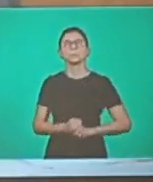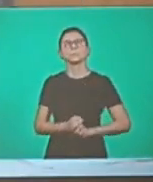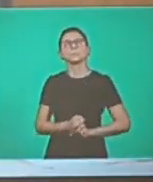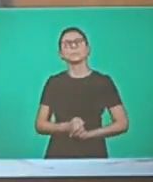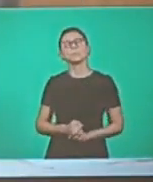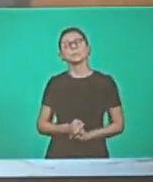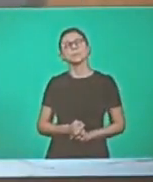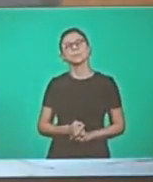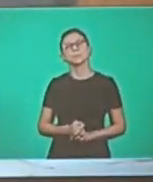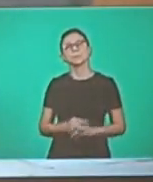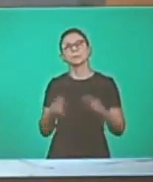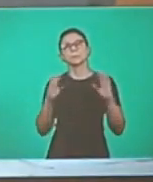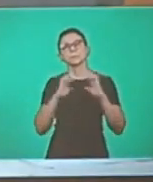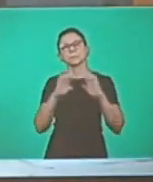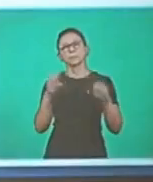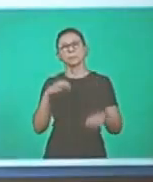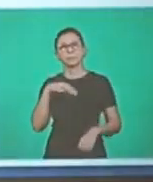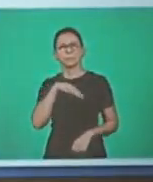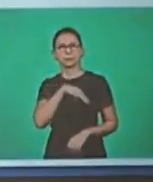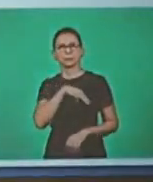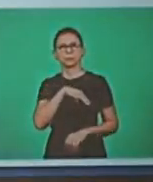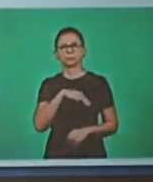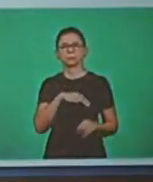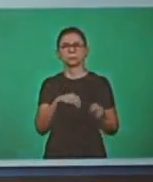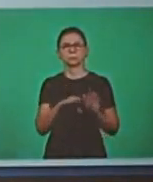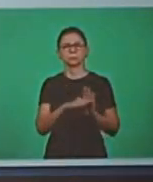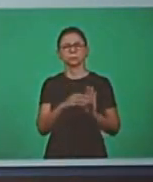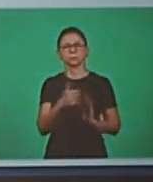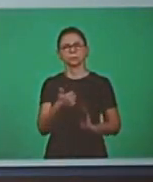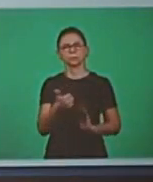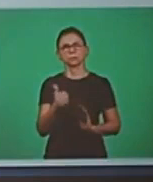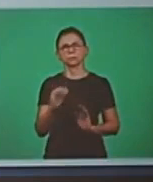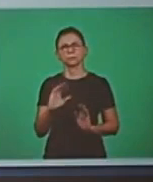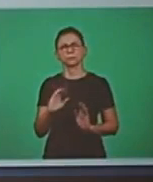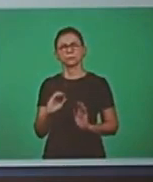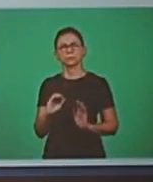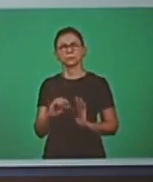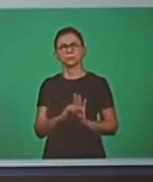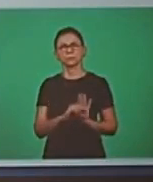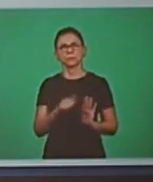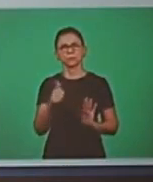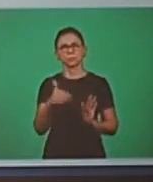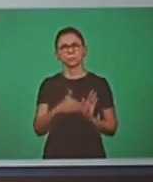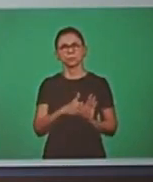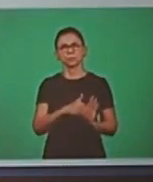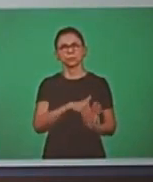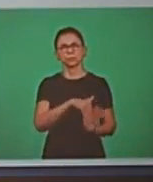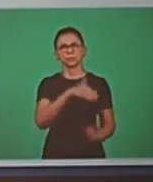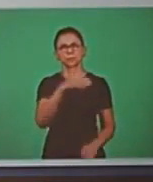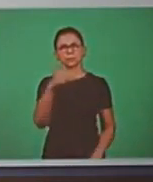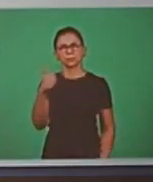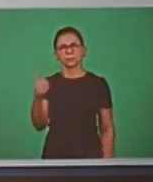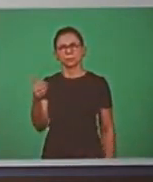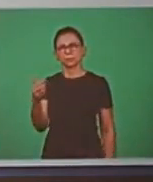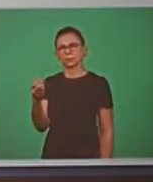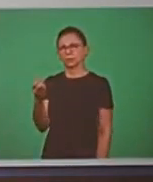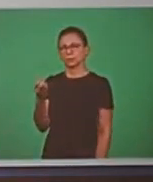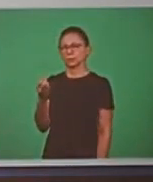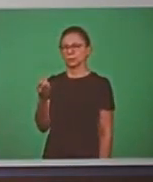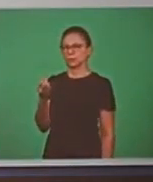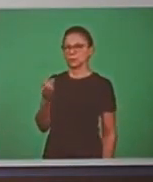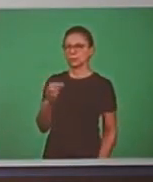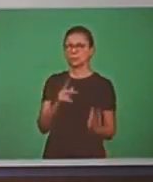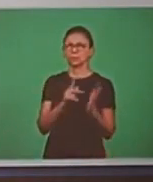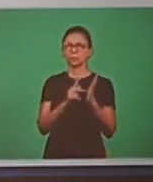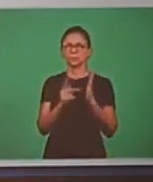Now the questions, now reading Matthew 20, verses 1st to 16th,